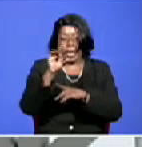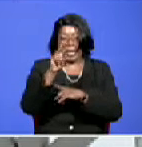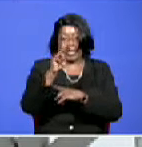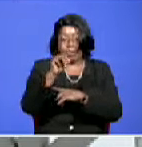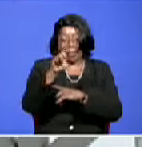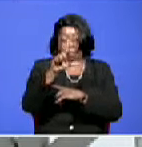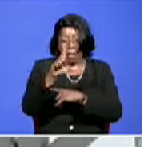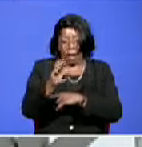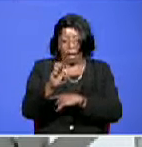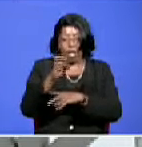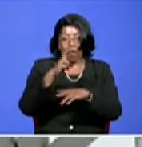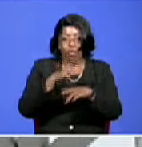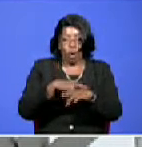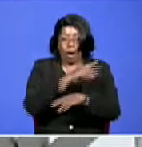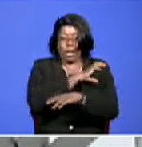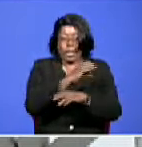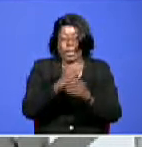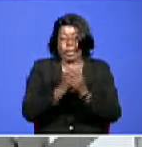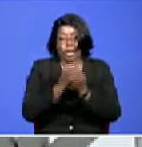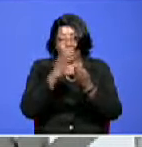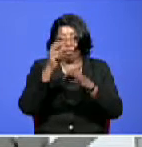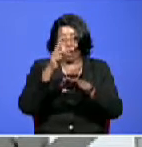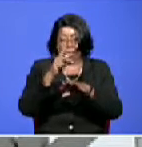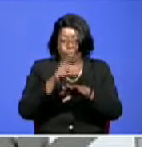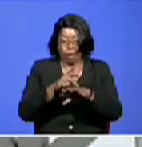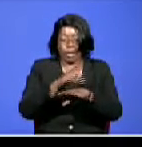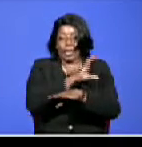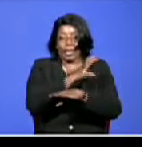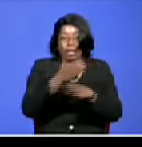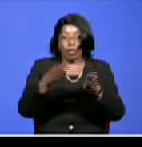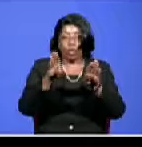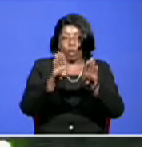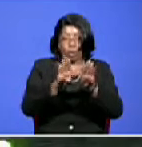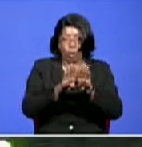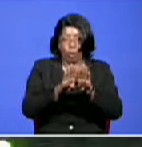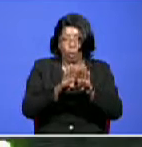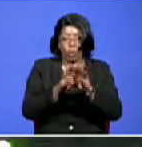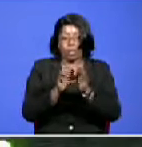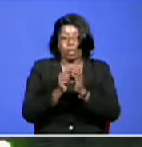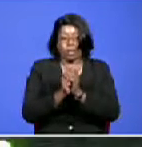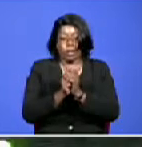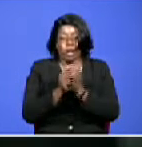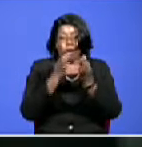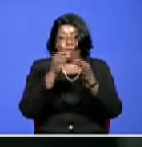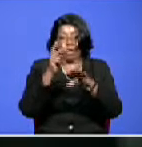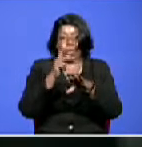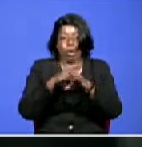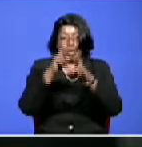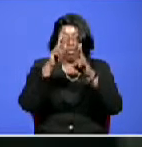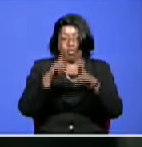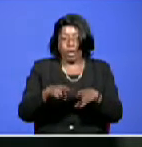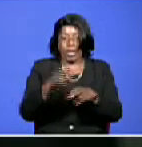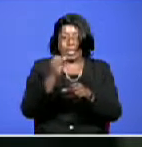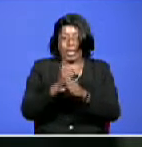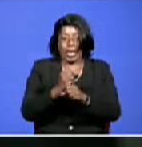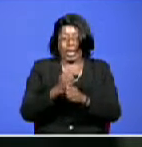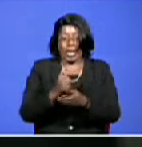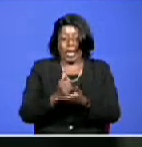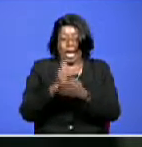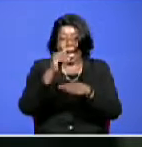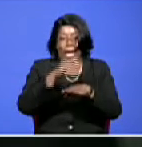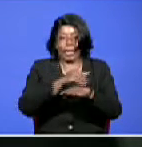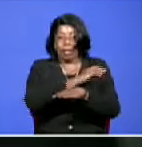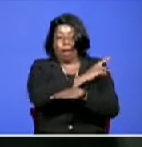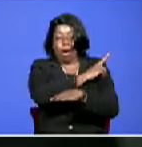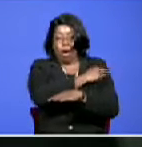The Freeport Community Clinic remains closed until further notice, with Freeport residents receiving care at the